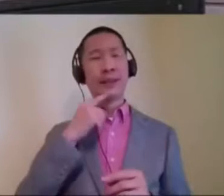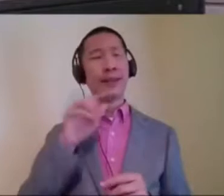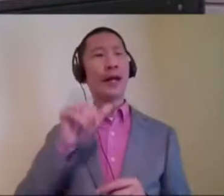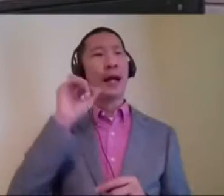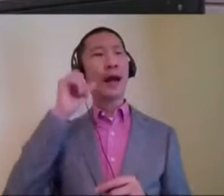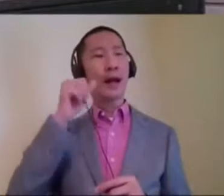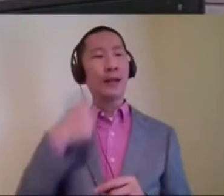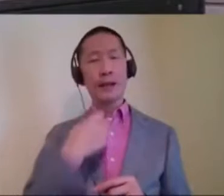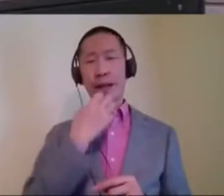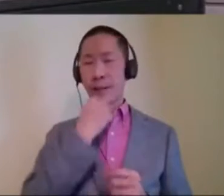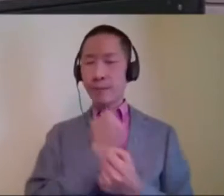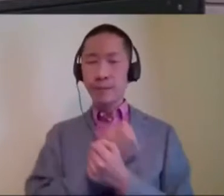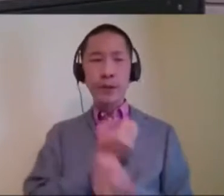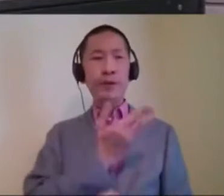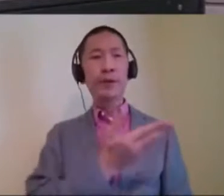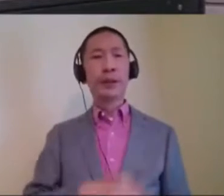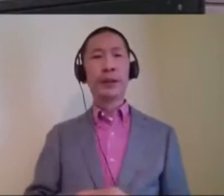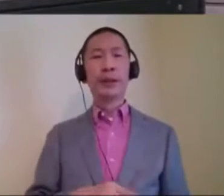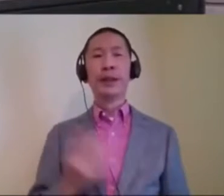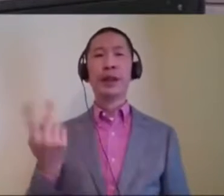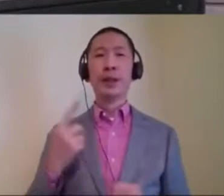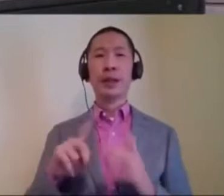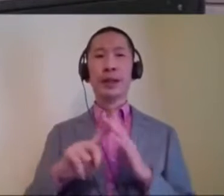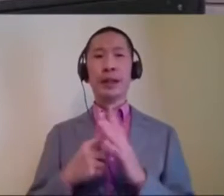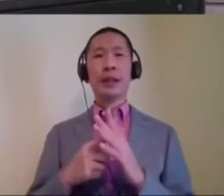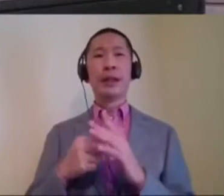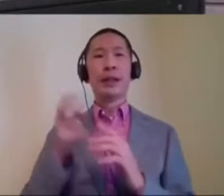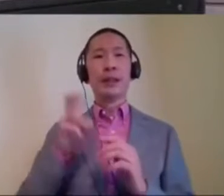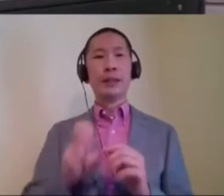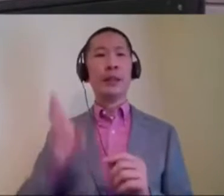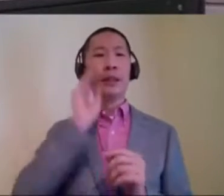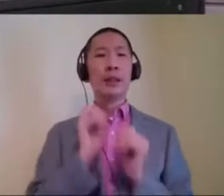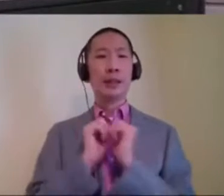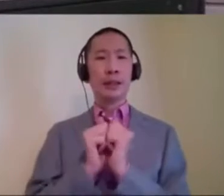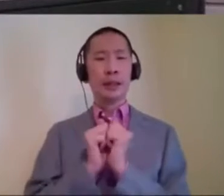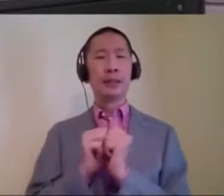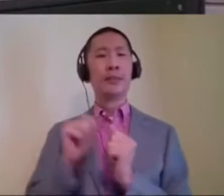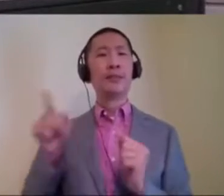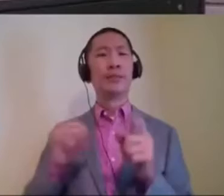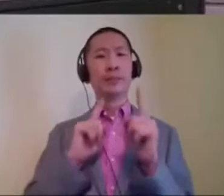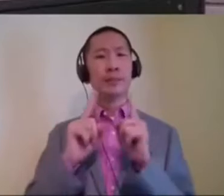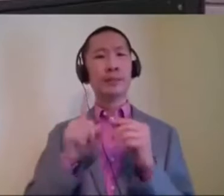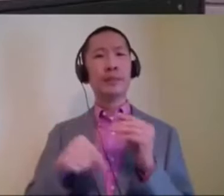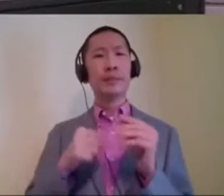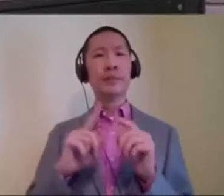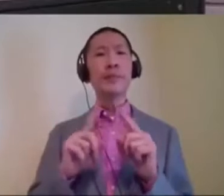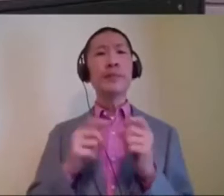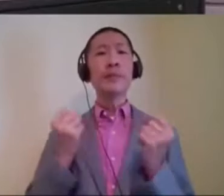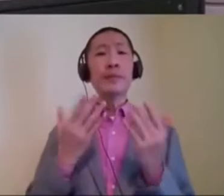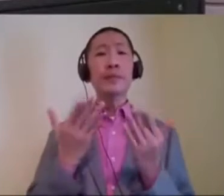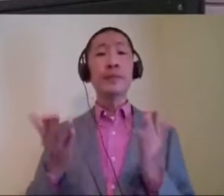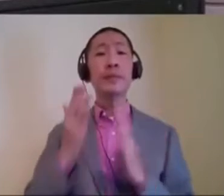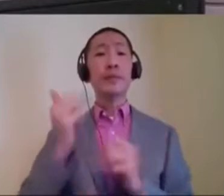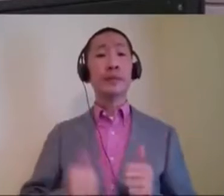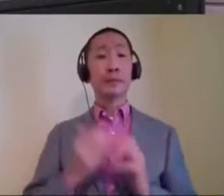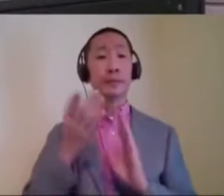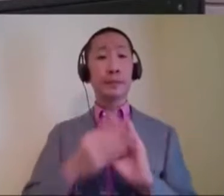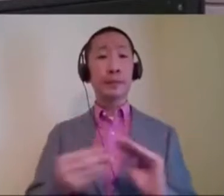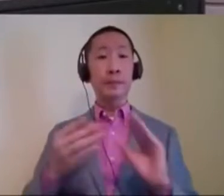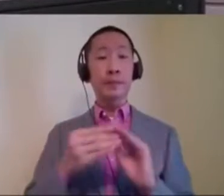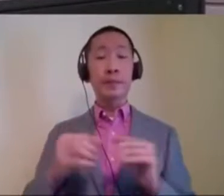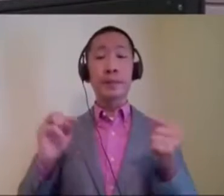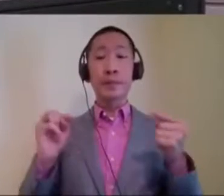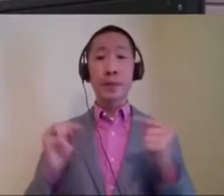you. And we began a journey together, and she talked about a lot of her life story, the hurts and pains that